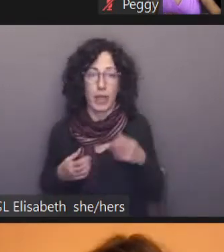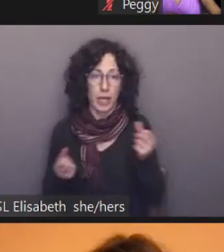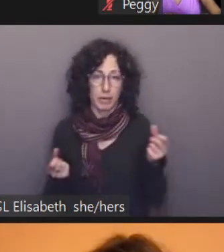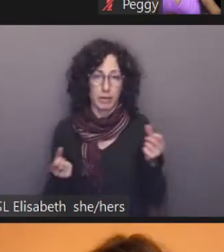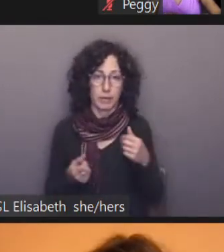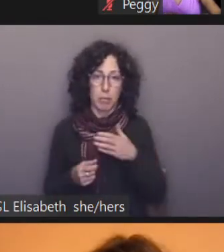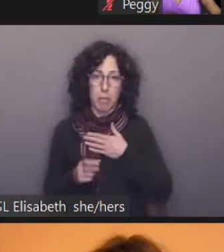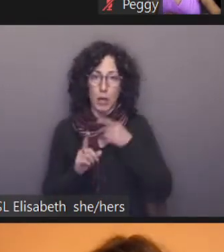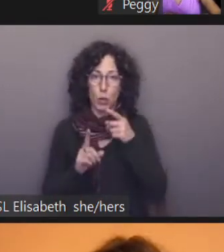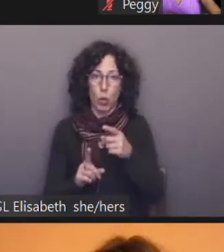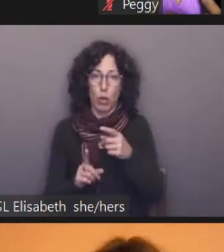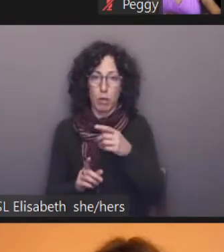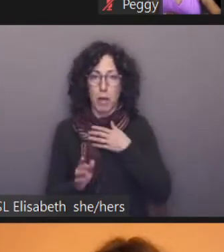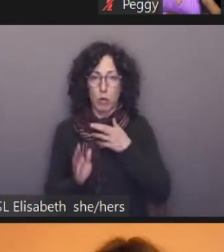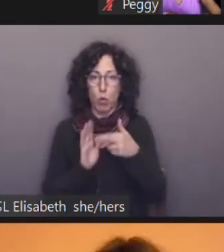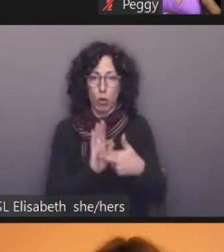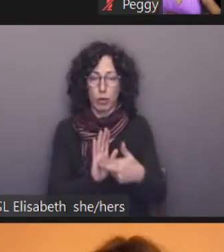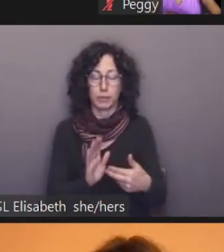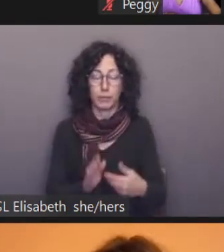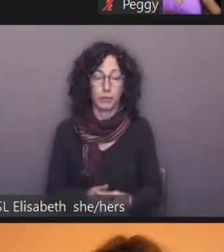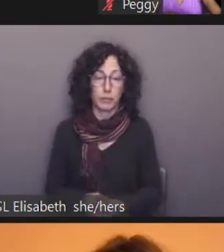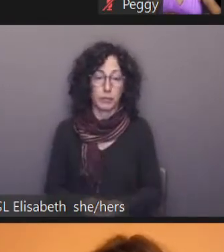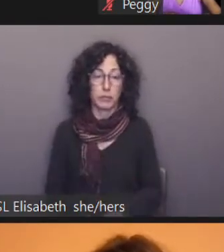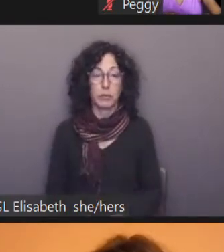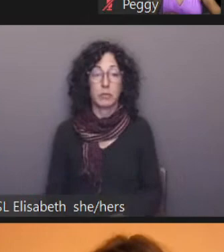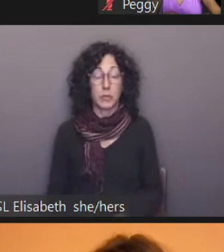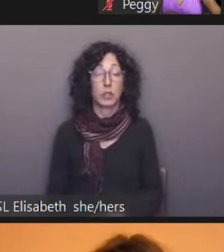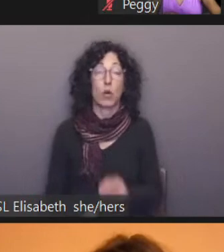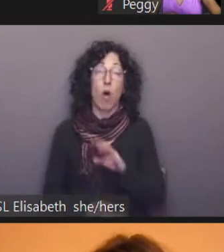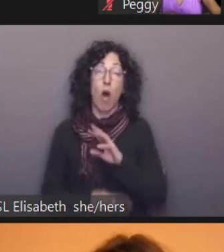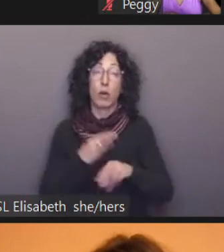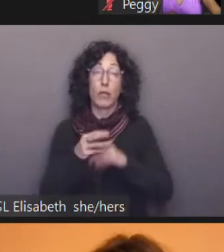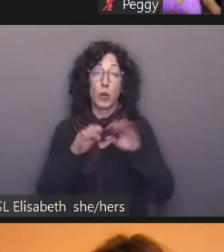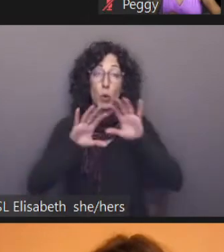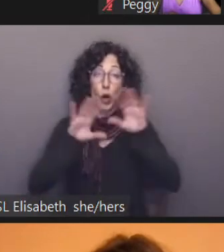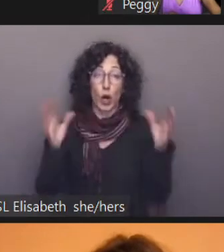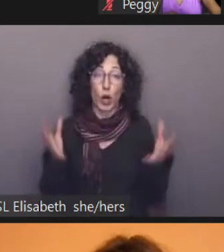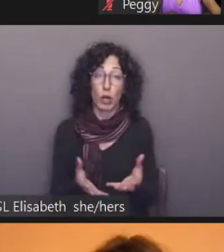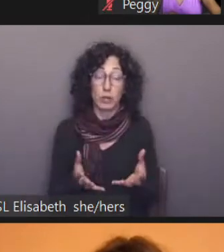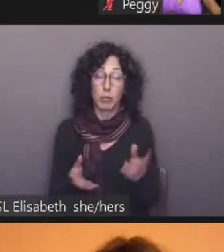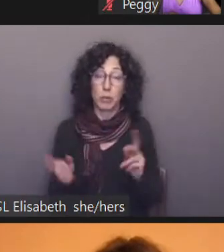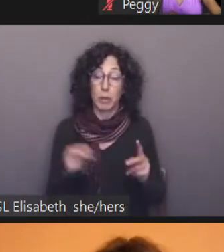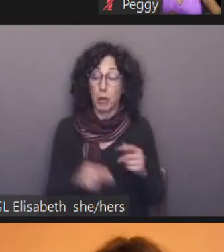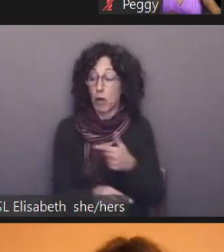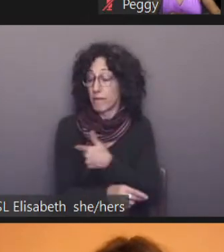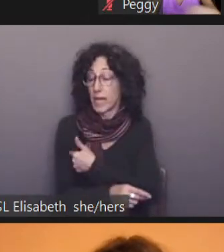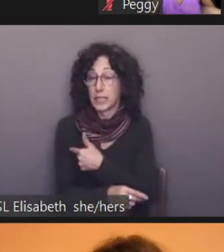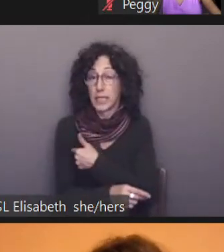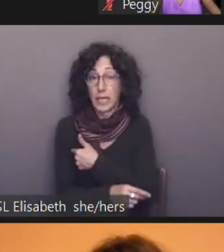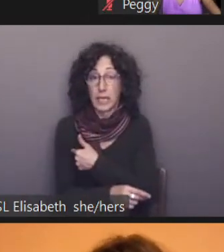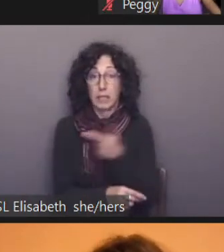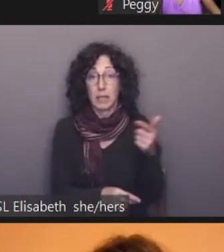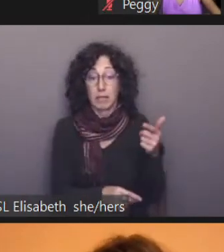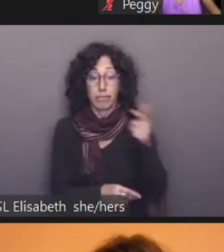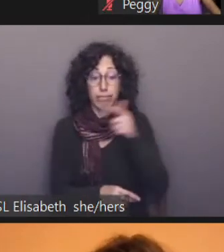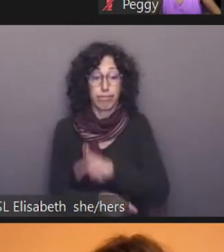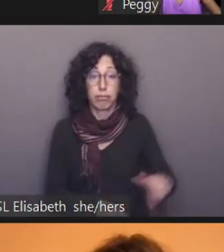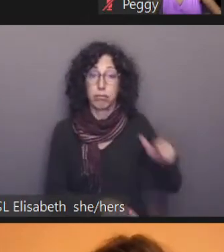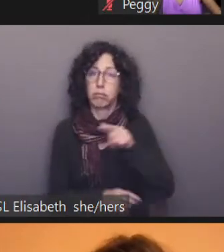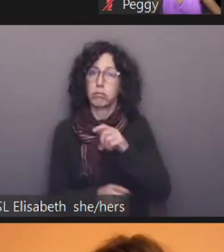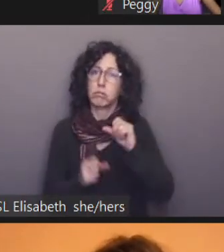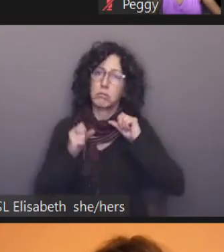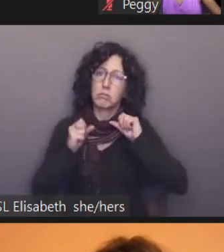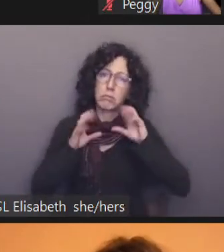of the places around the world where these vaccines have been used is how remarkably they save lives, keep people out